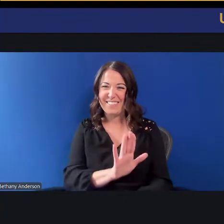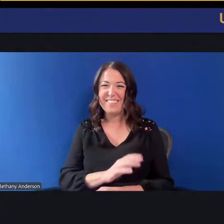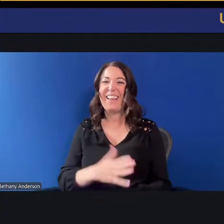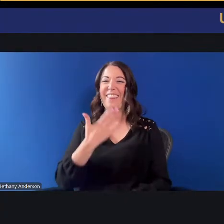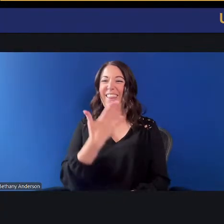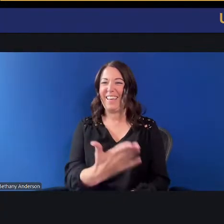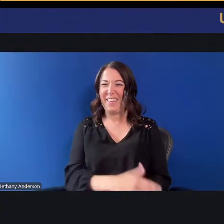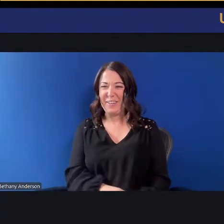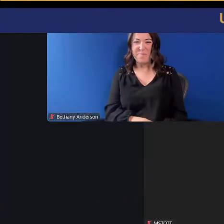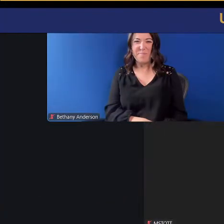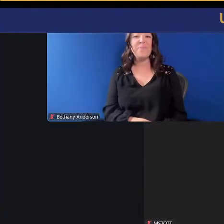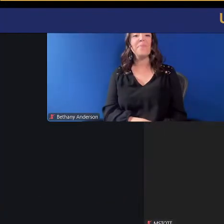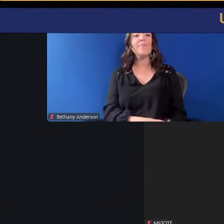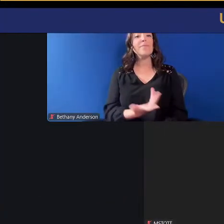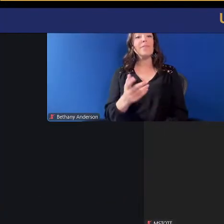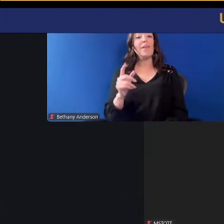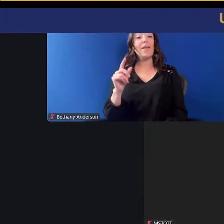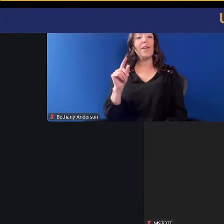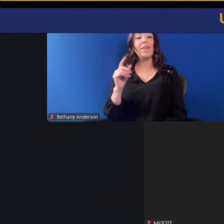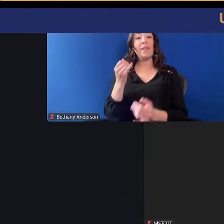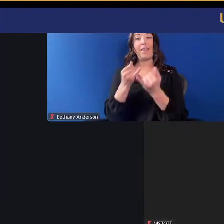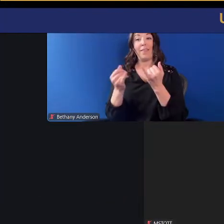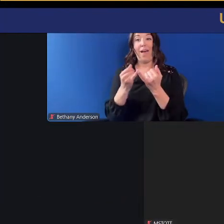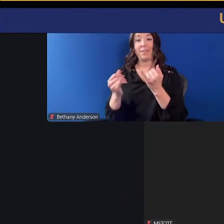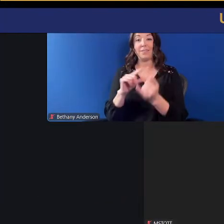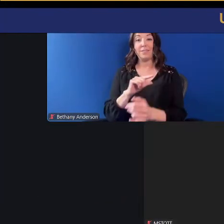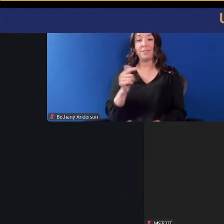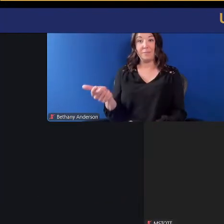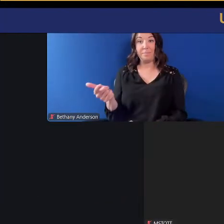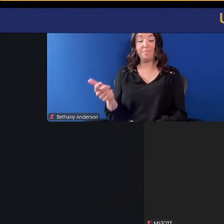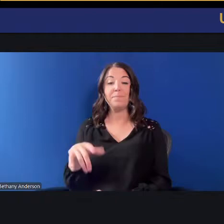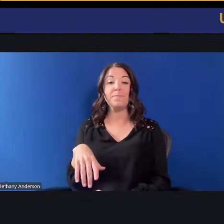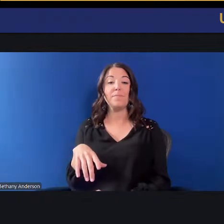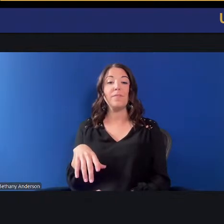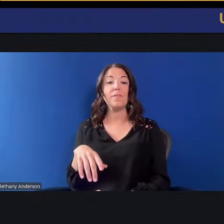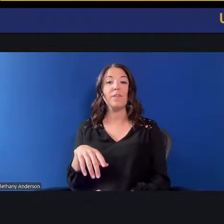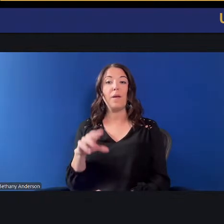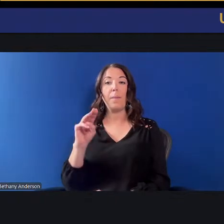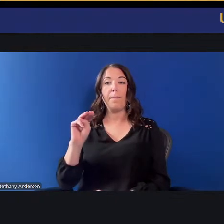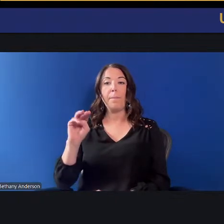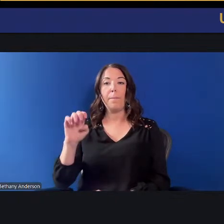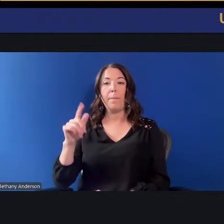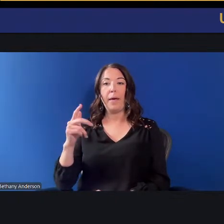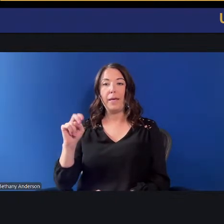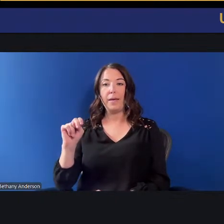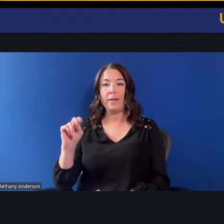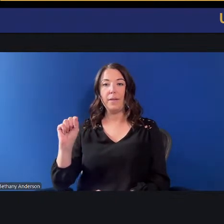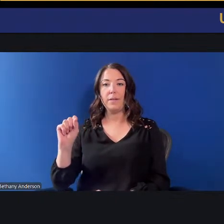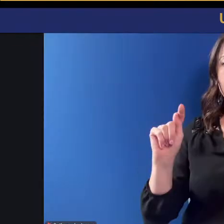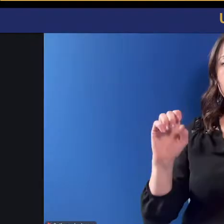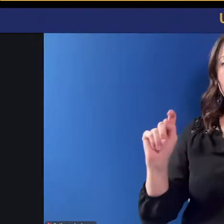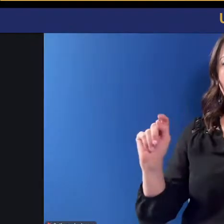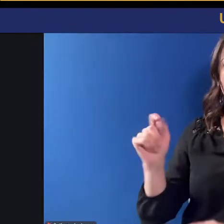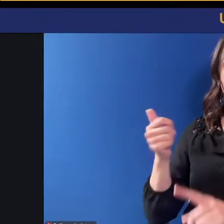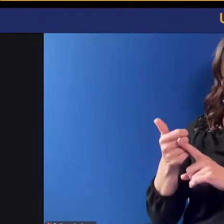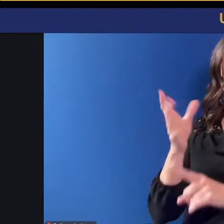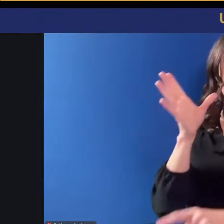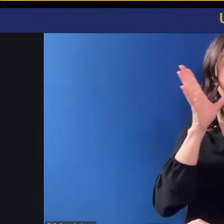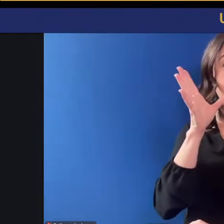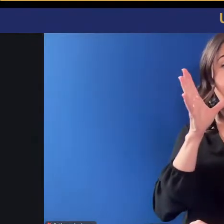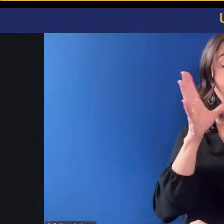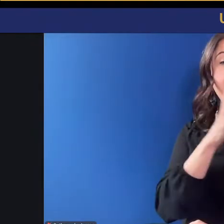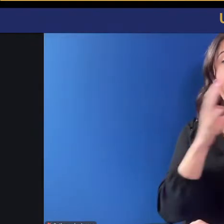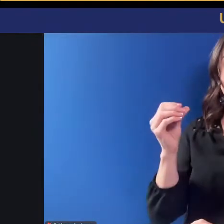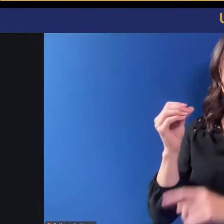you. And then very last, we'll just hear a little bit from Megan Stott again, who is a mom and was a chaperone